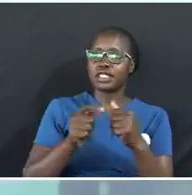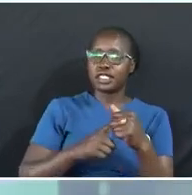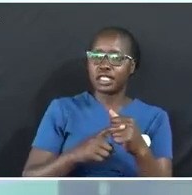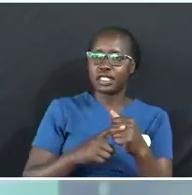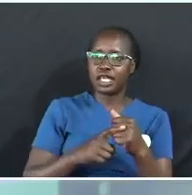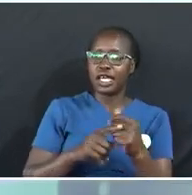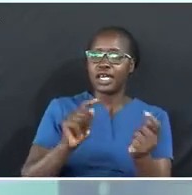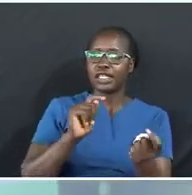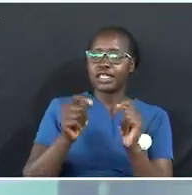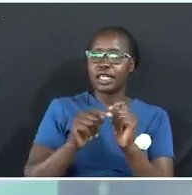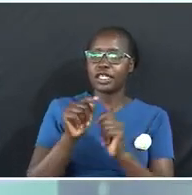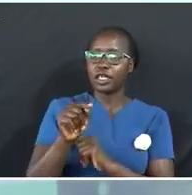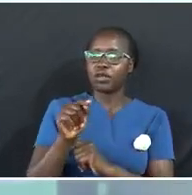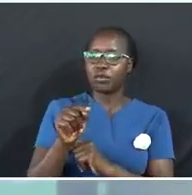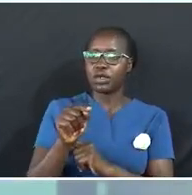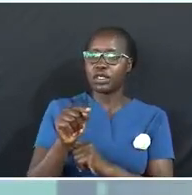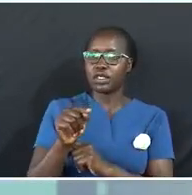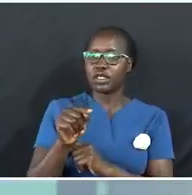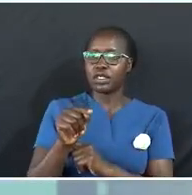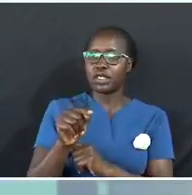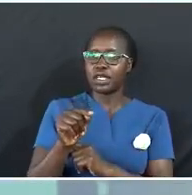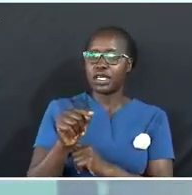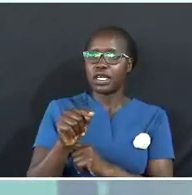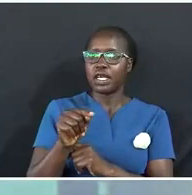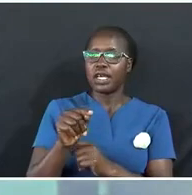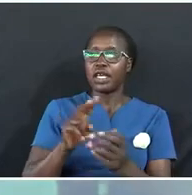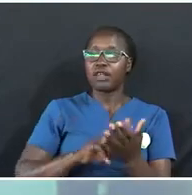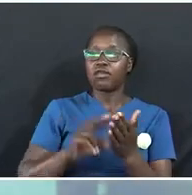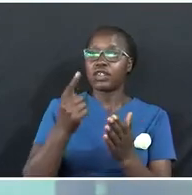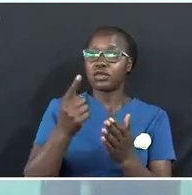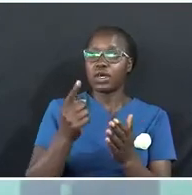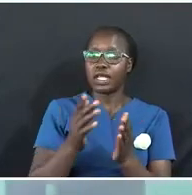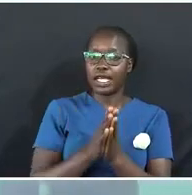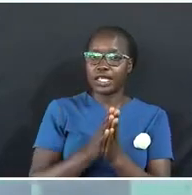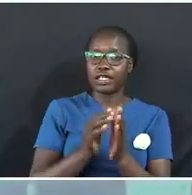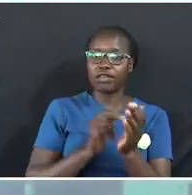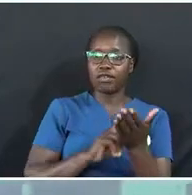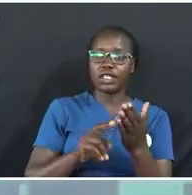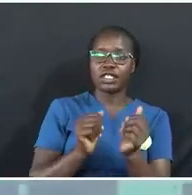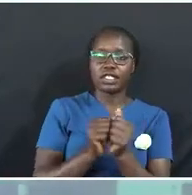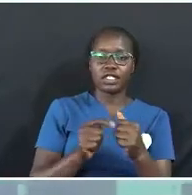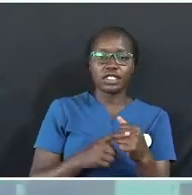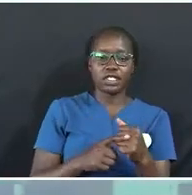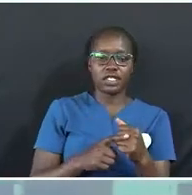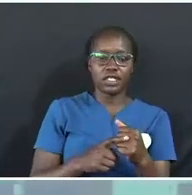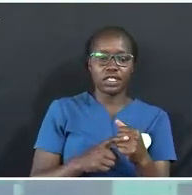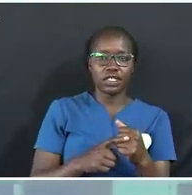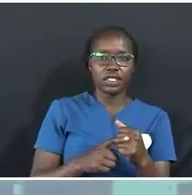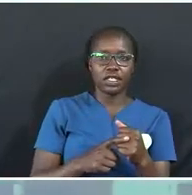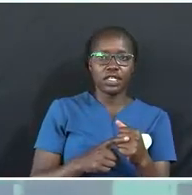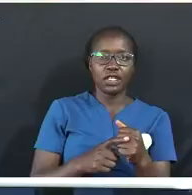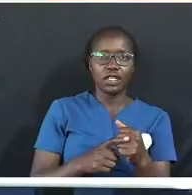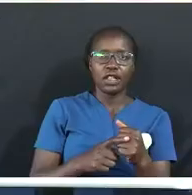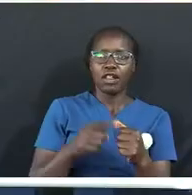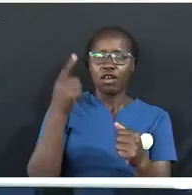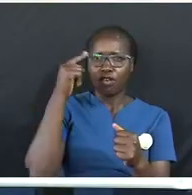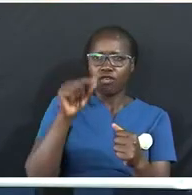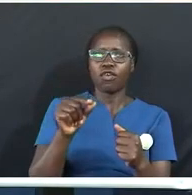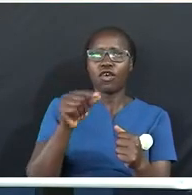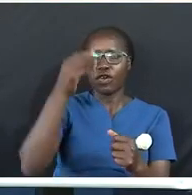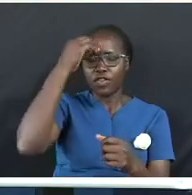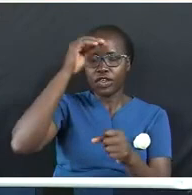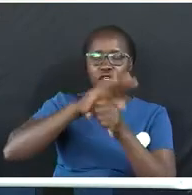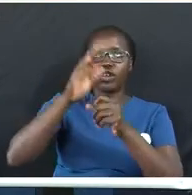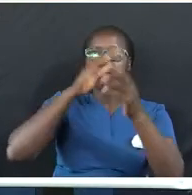The turning point is found in verse 1 and is found in verse 16. For the kingdom of heaven